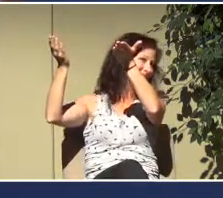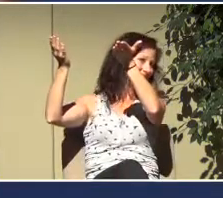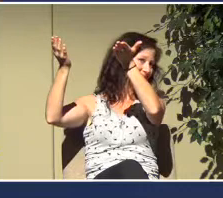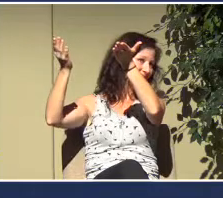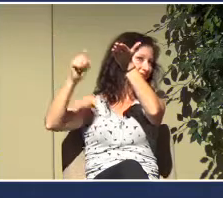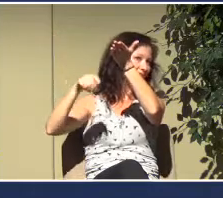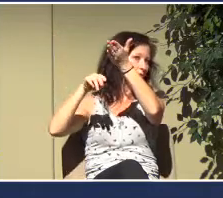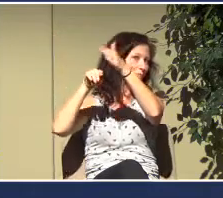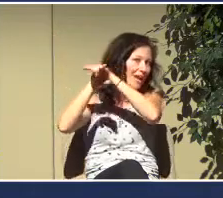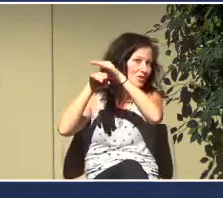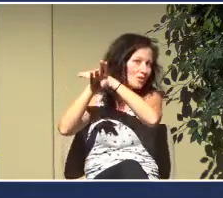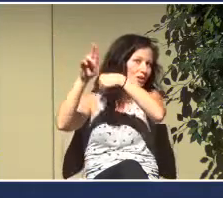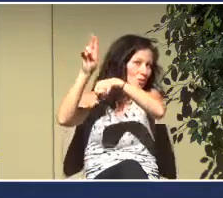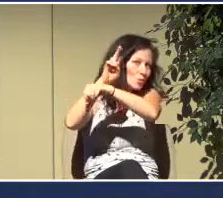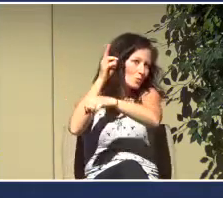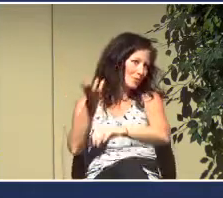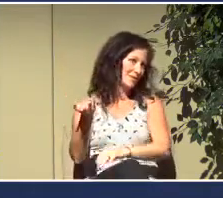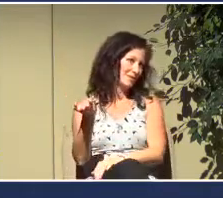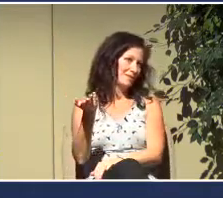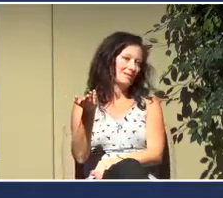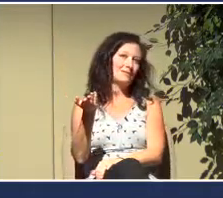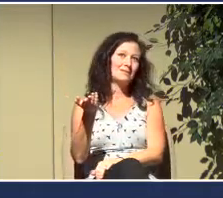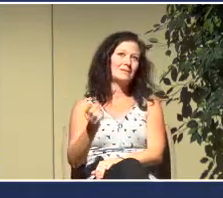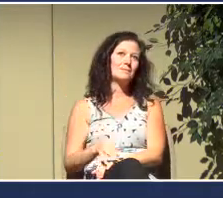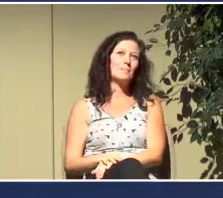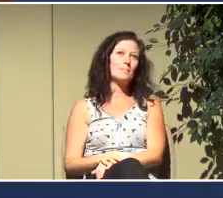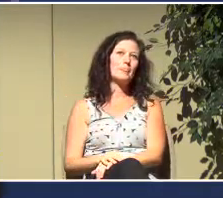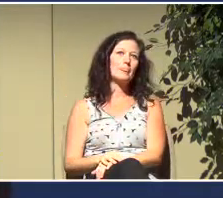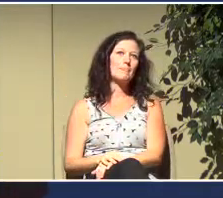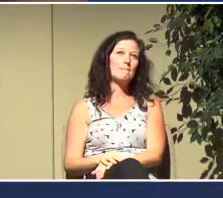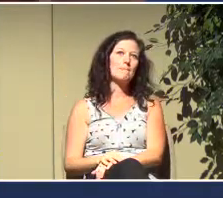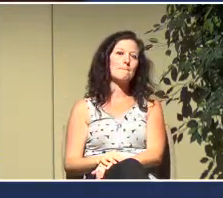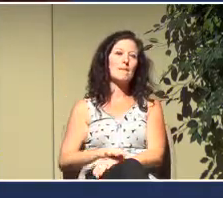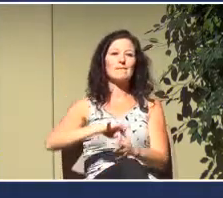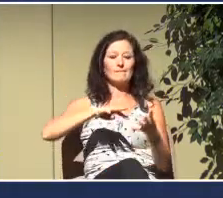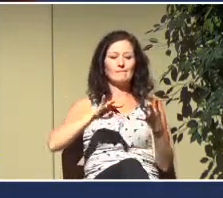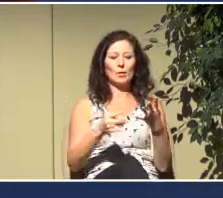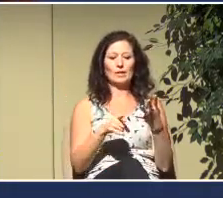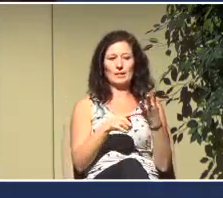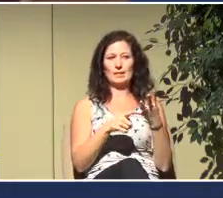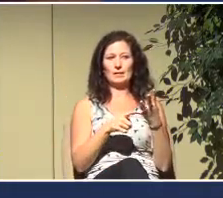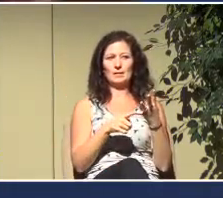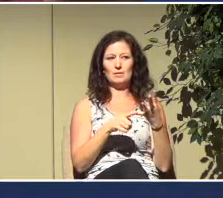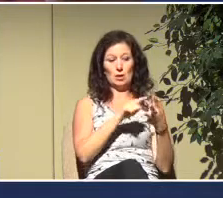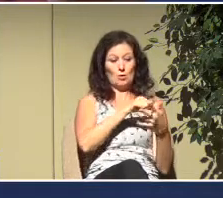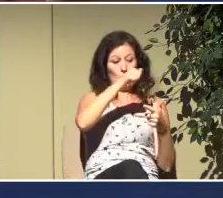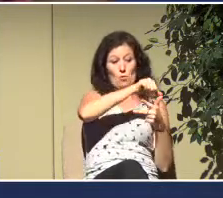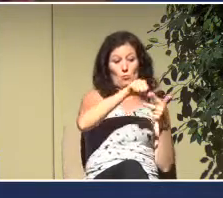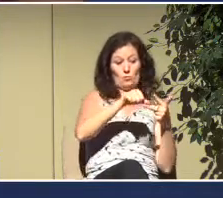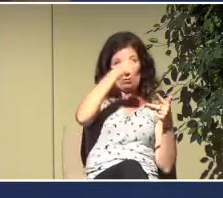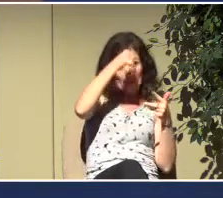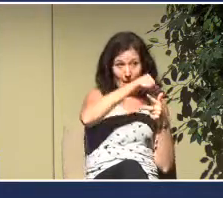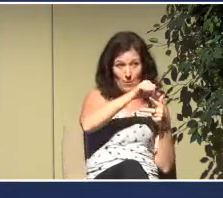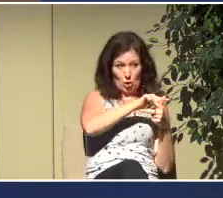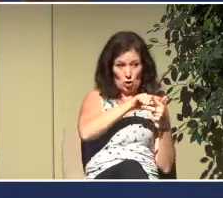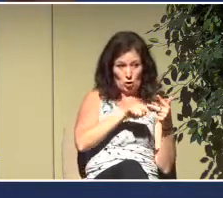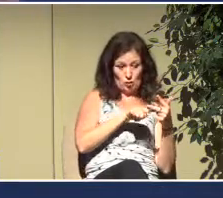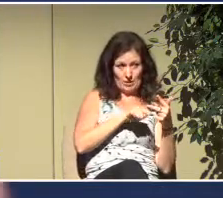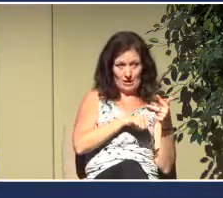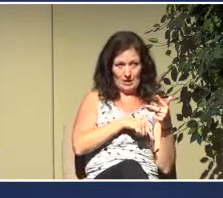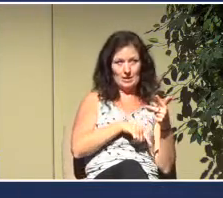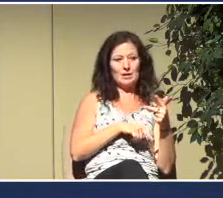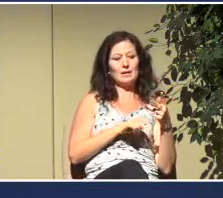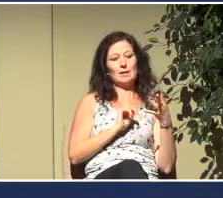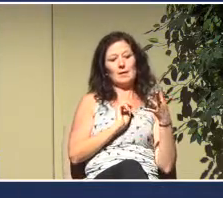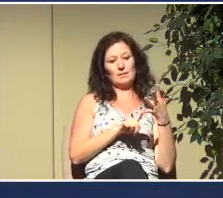And now, the last thing, you need to put it into action, doing one thing. So we need to remember three things and do one thing. Here's the do one thing. Here's